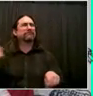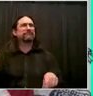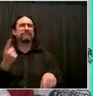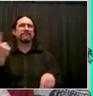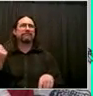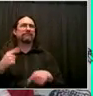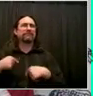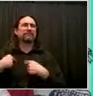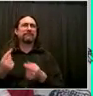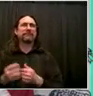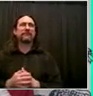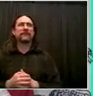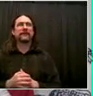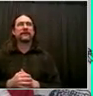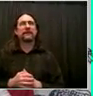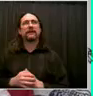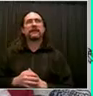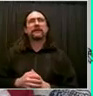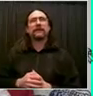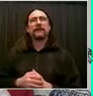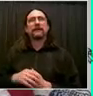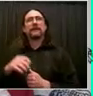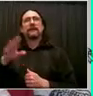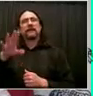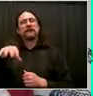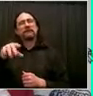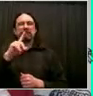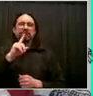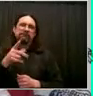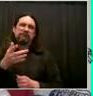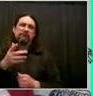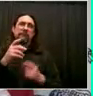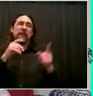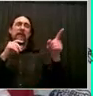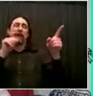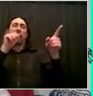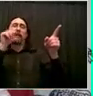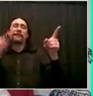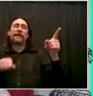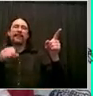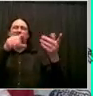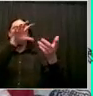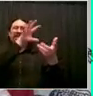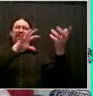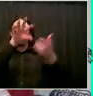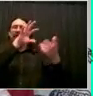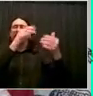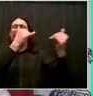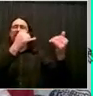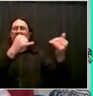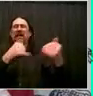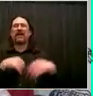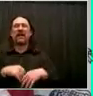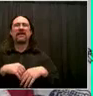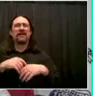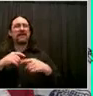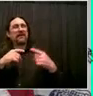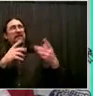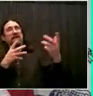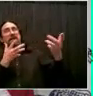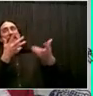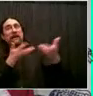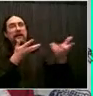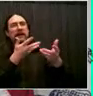change is needed there. Go ahead, Marcia. Well, I guess the big concern now is that the budget is 2 weeks